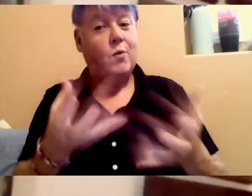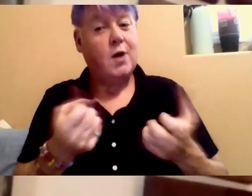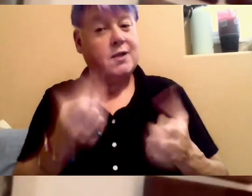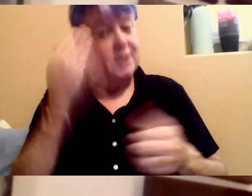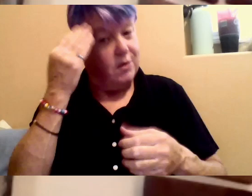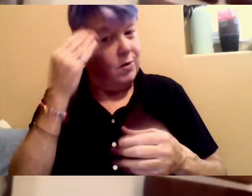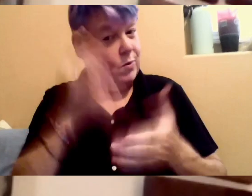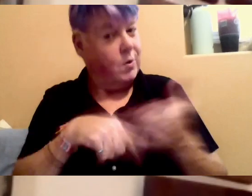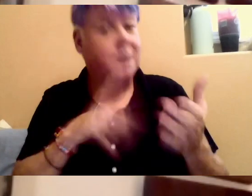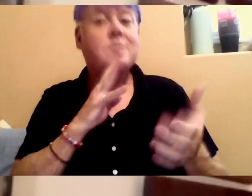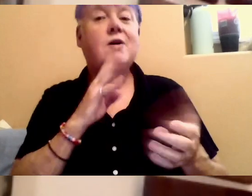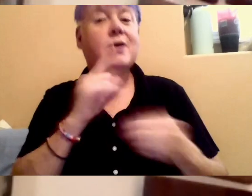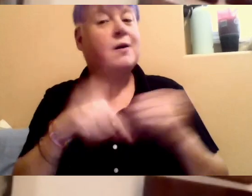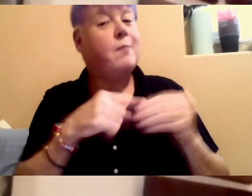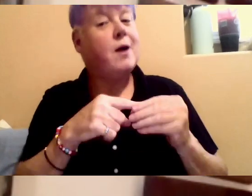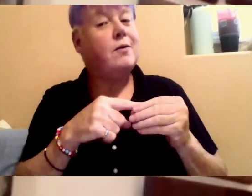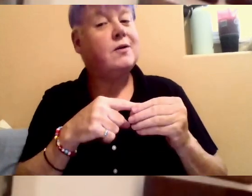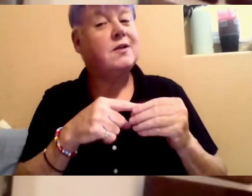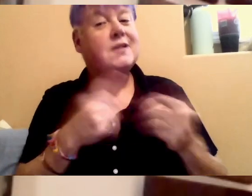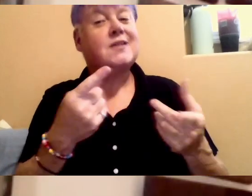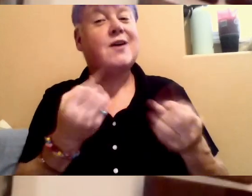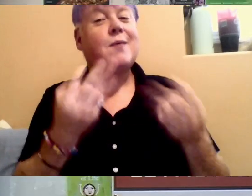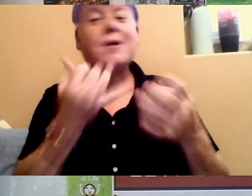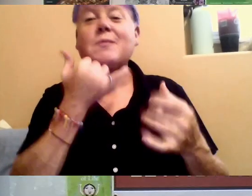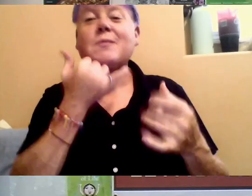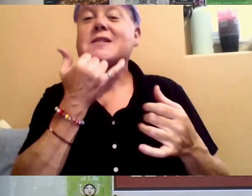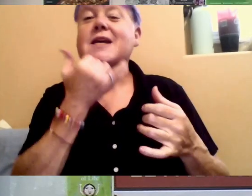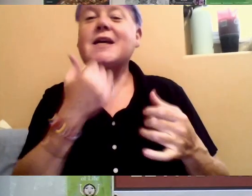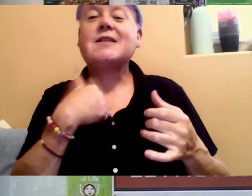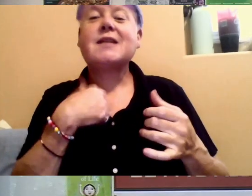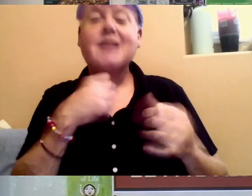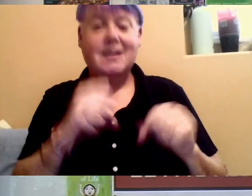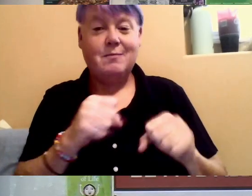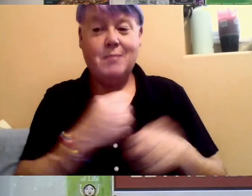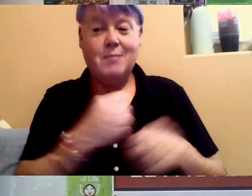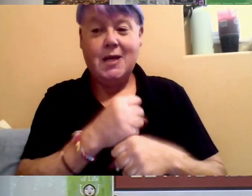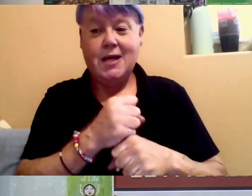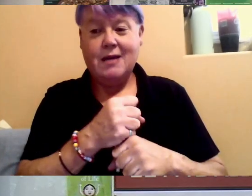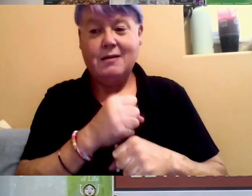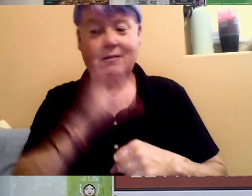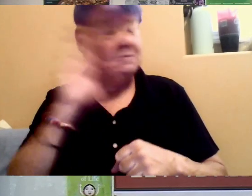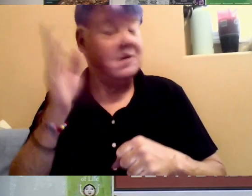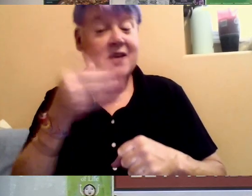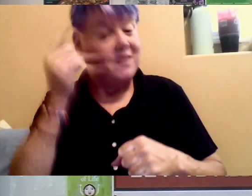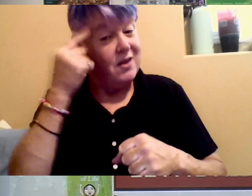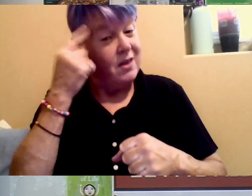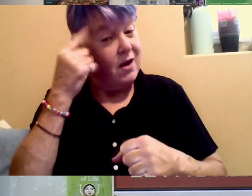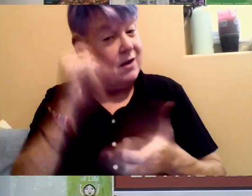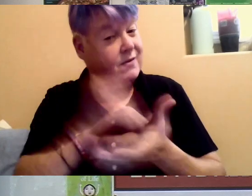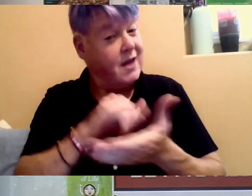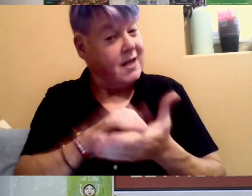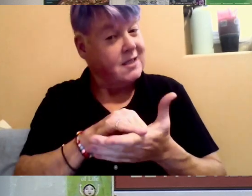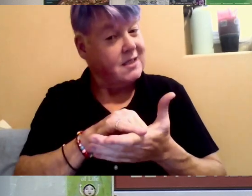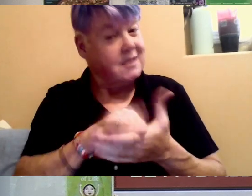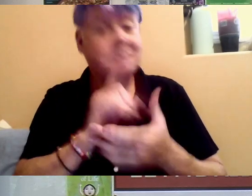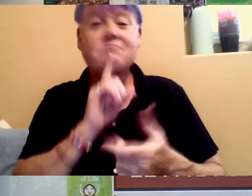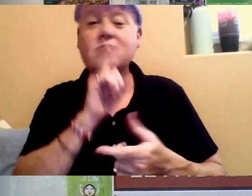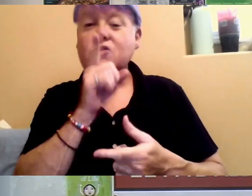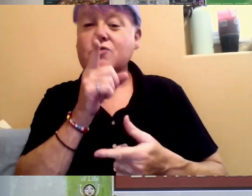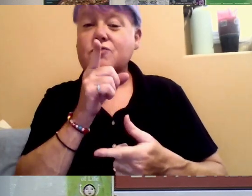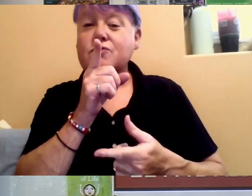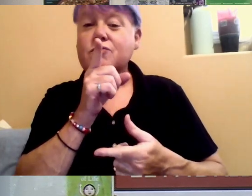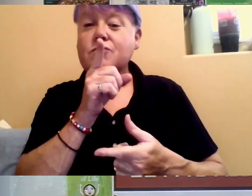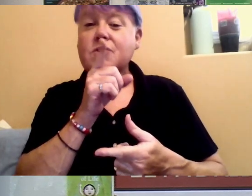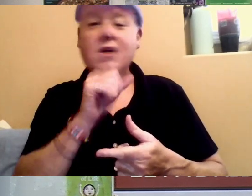I limit the number of mistakes I can make. Yeah, I hadn't ever thought of that, but it's so true. I I didn't grow